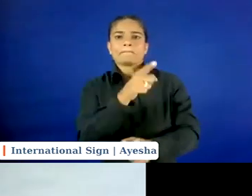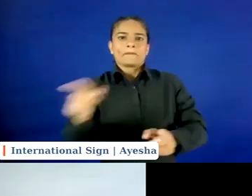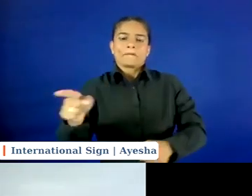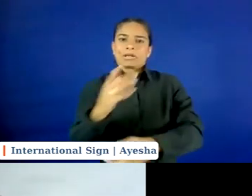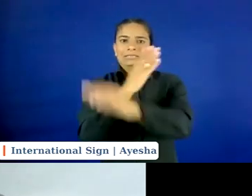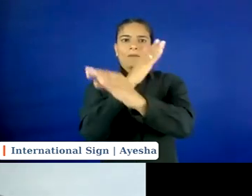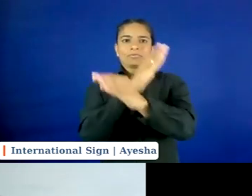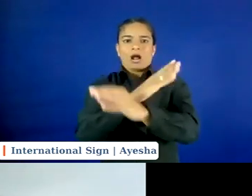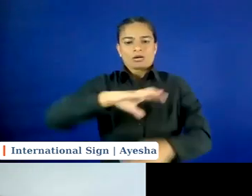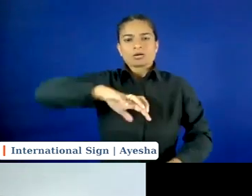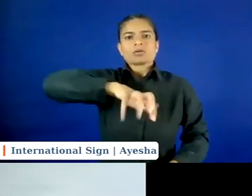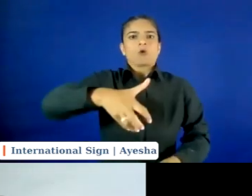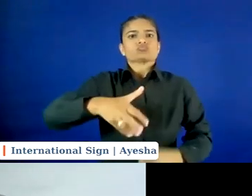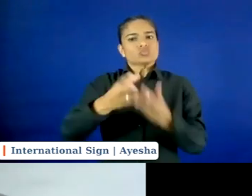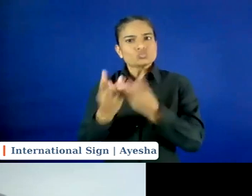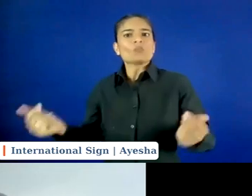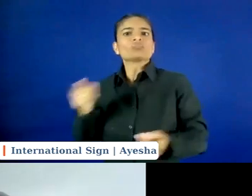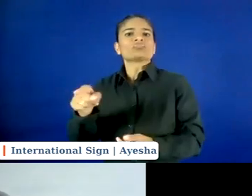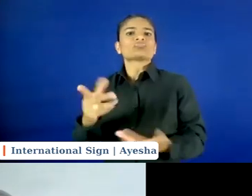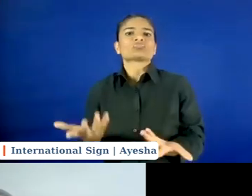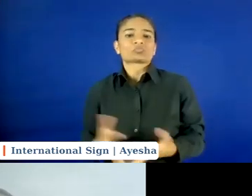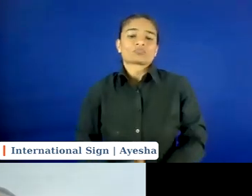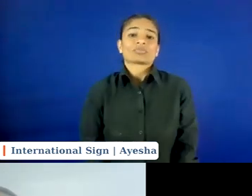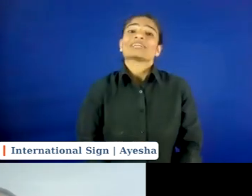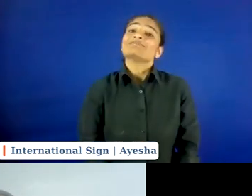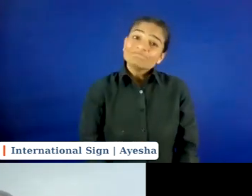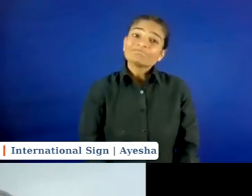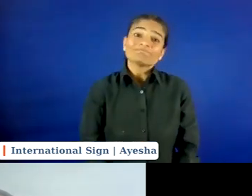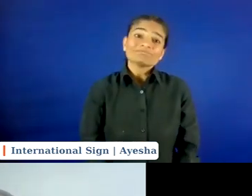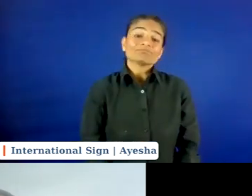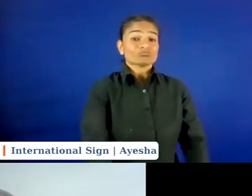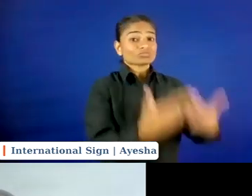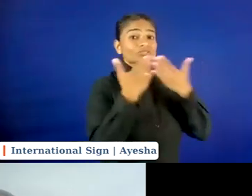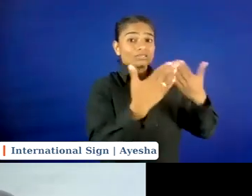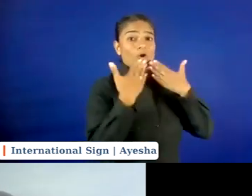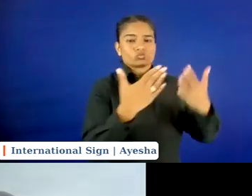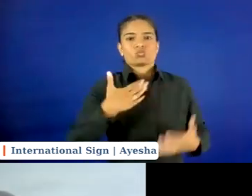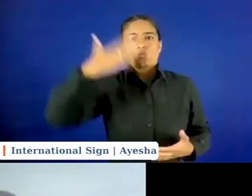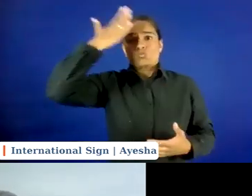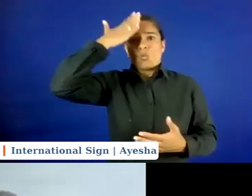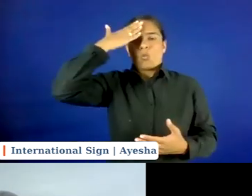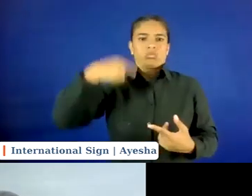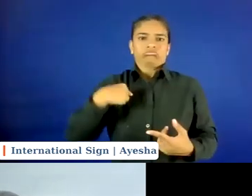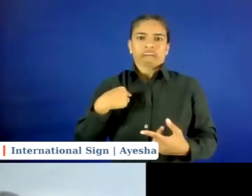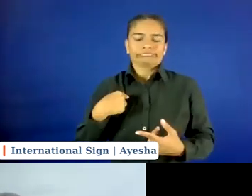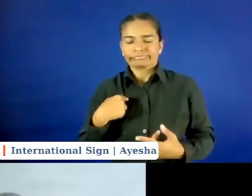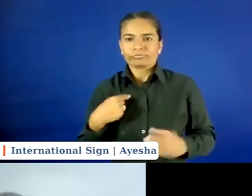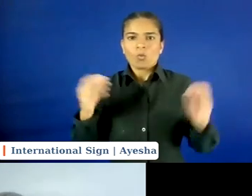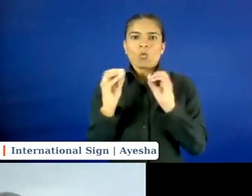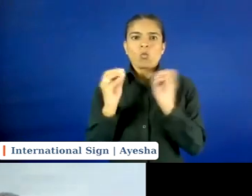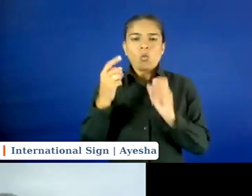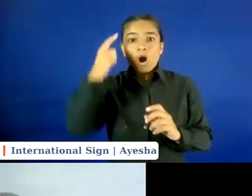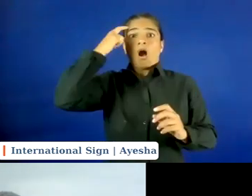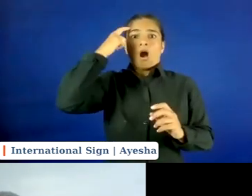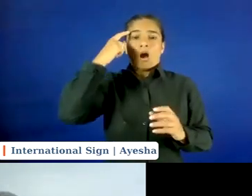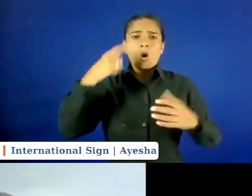we didn't realize now there is a whole huge demand for people to have the disability certificate. A very